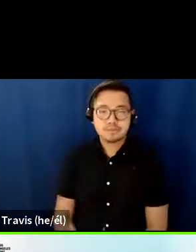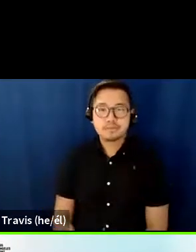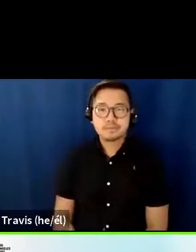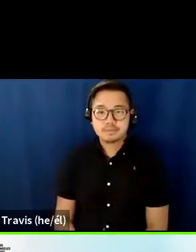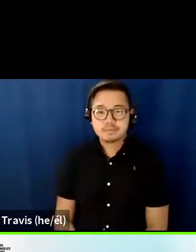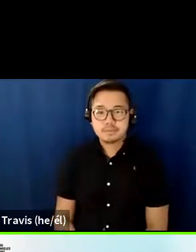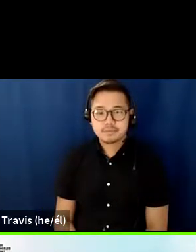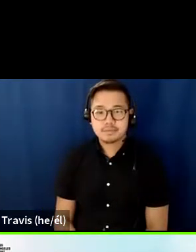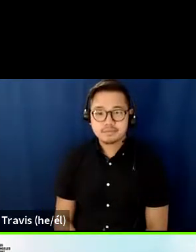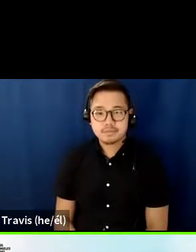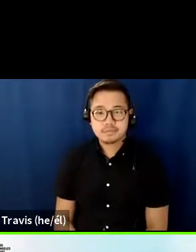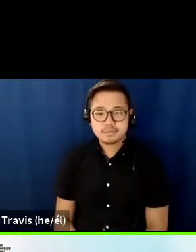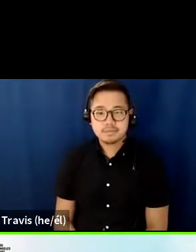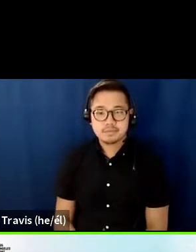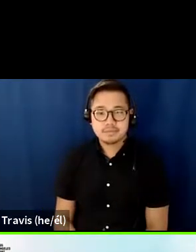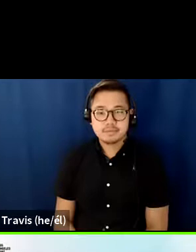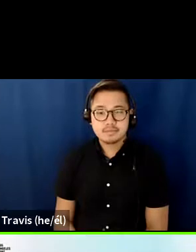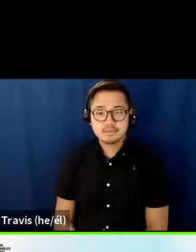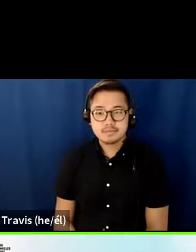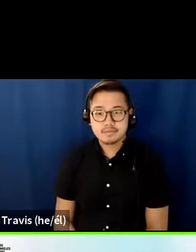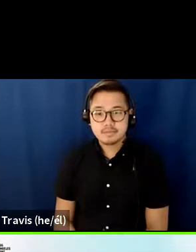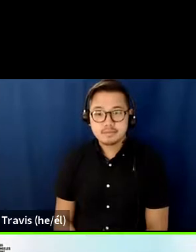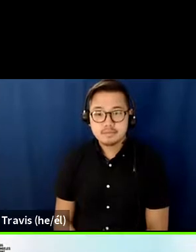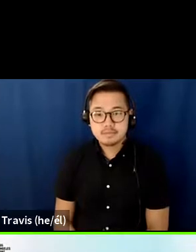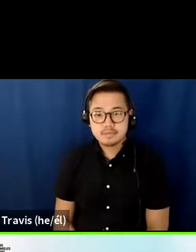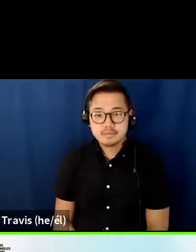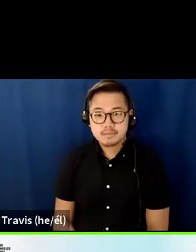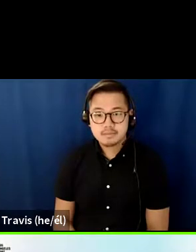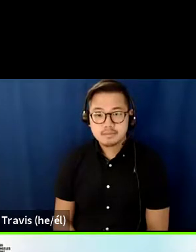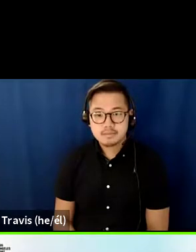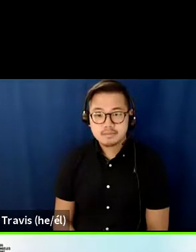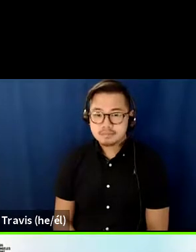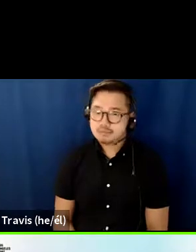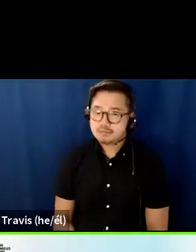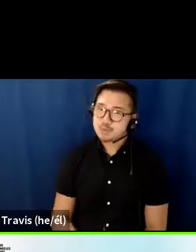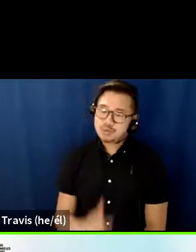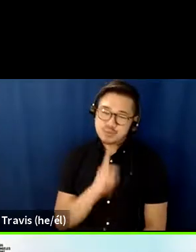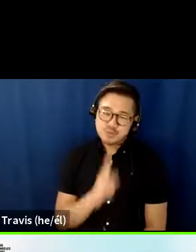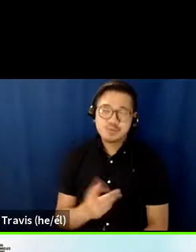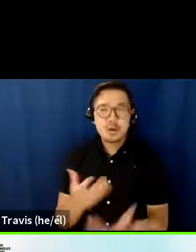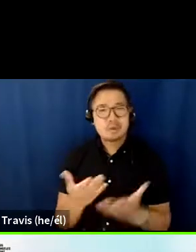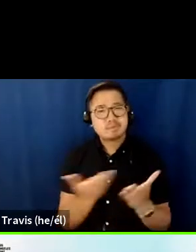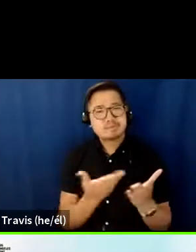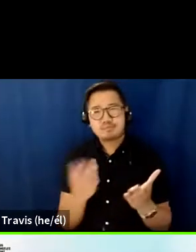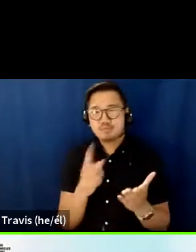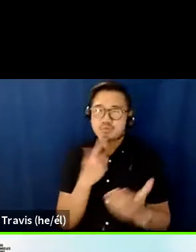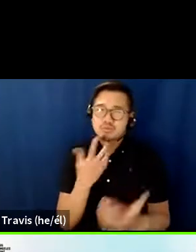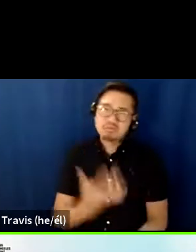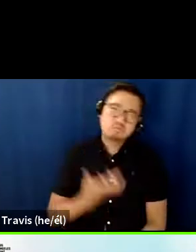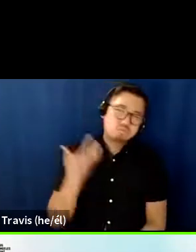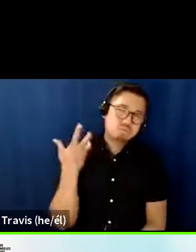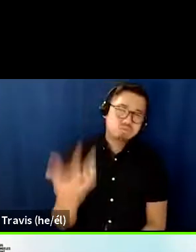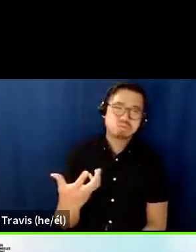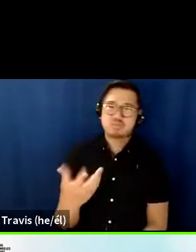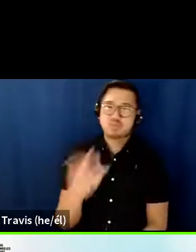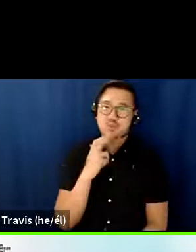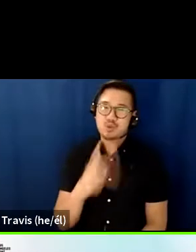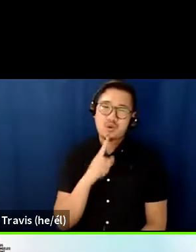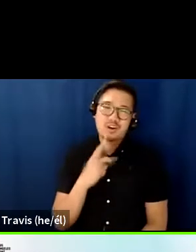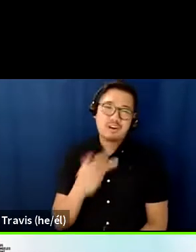And you know, this is where we need y'all to really put it out there. This is where we're gonna really fuck some shit up.